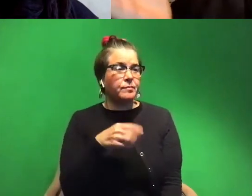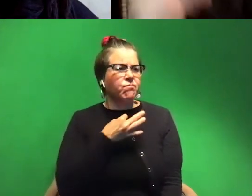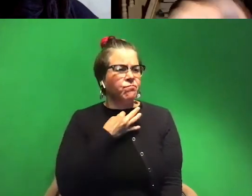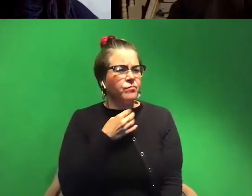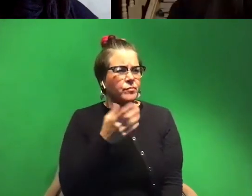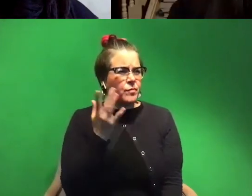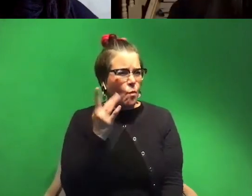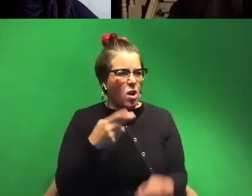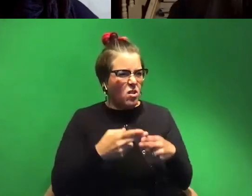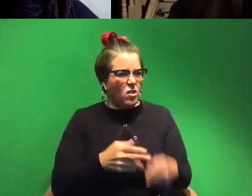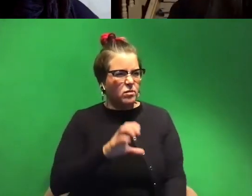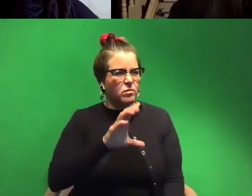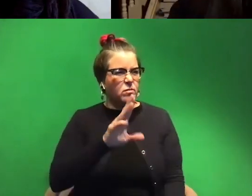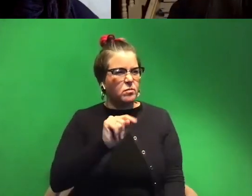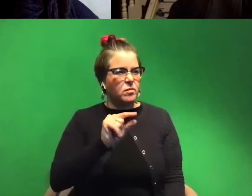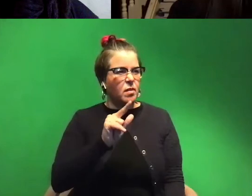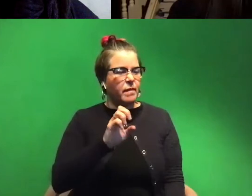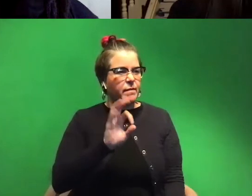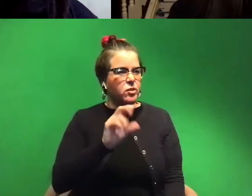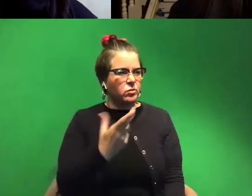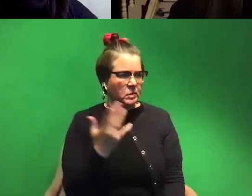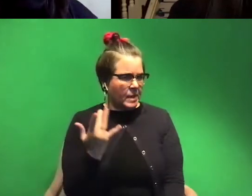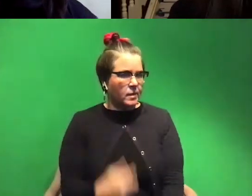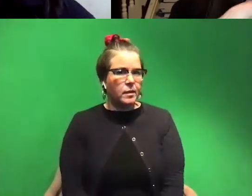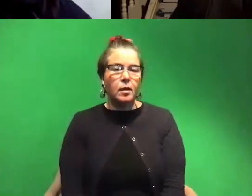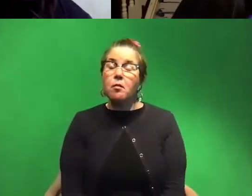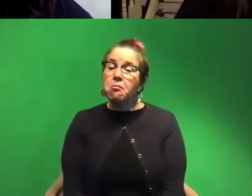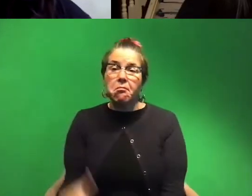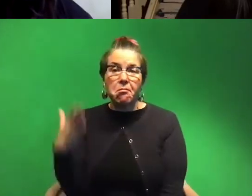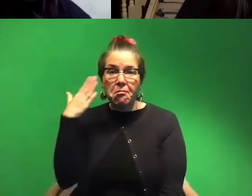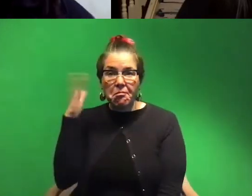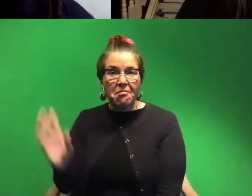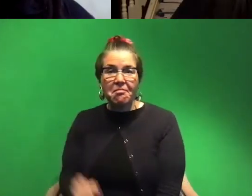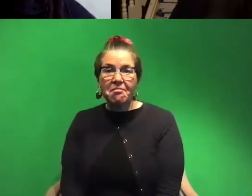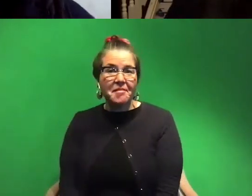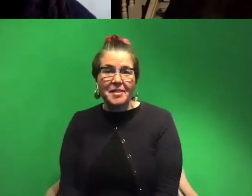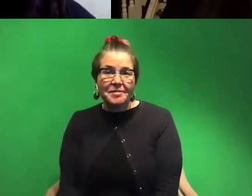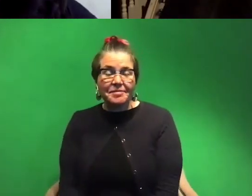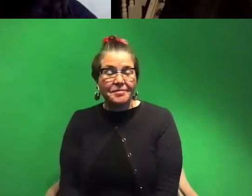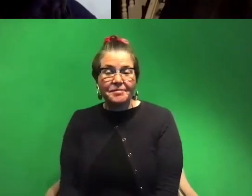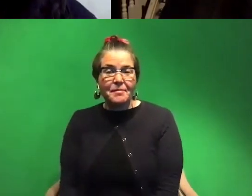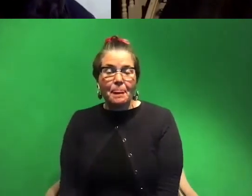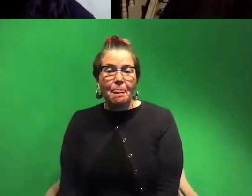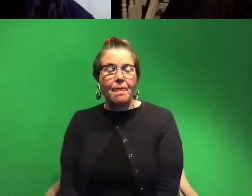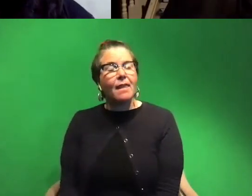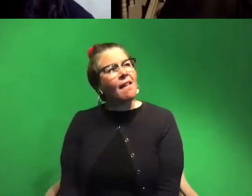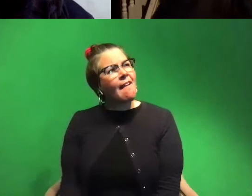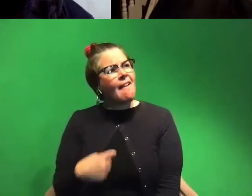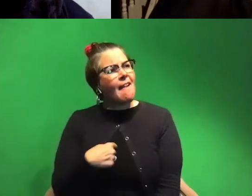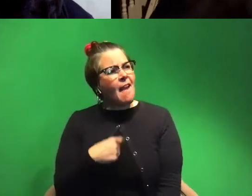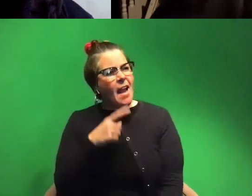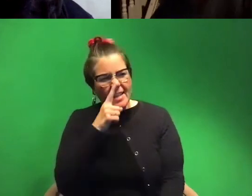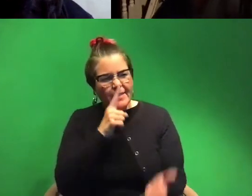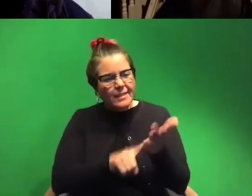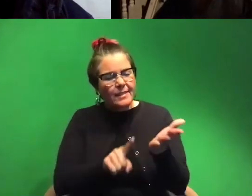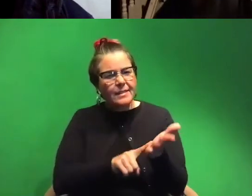they're called cuttlefish? I actually don't know why they're called cuttlefish. I looked into this